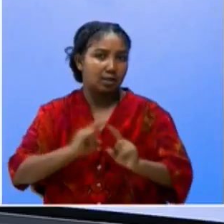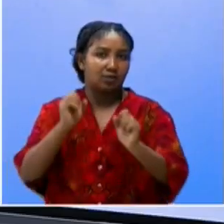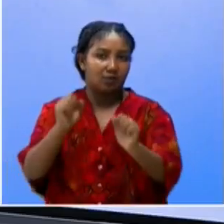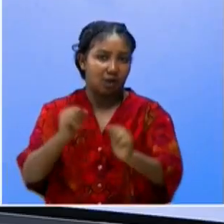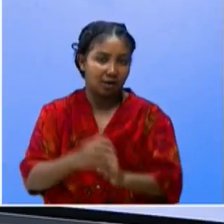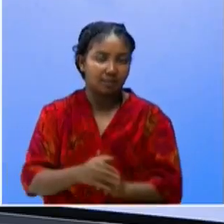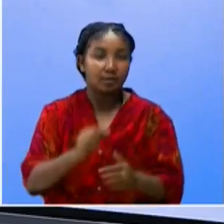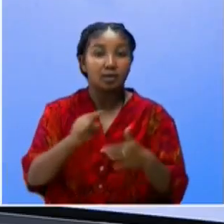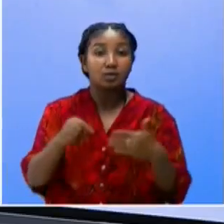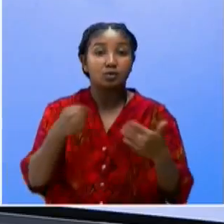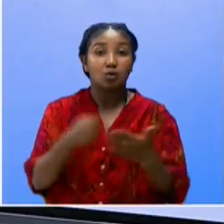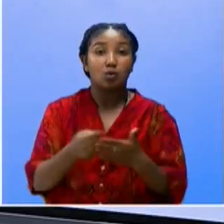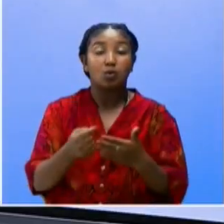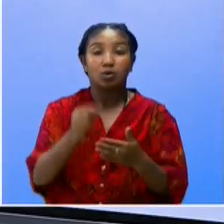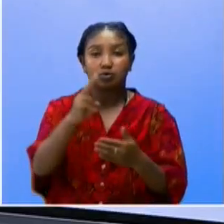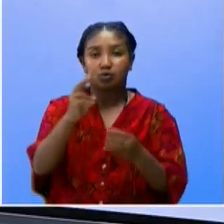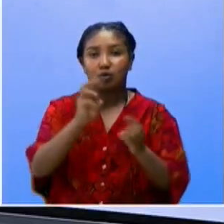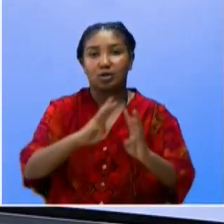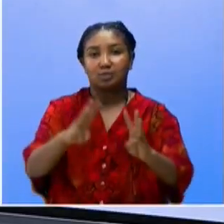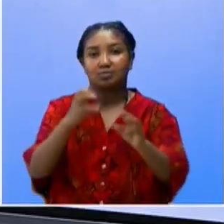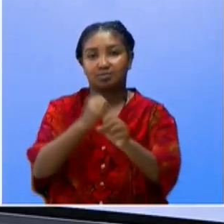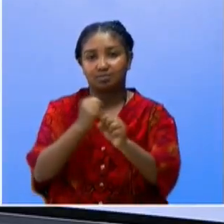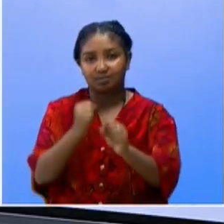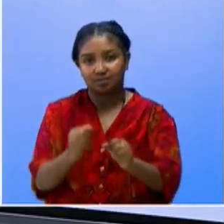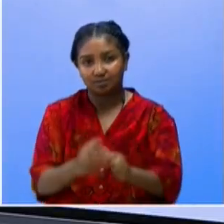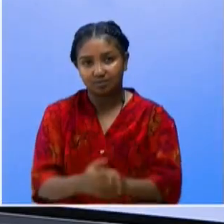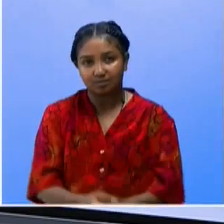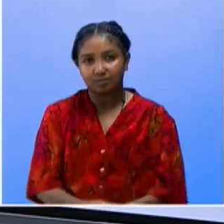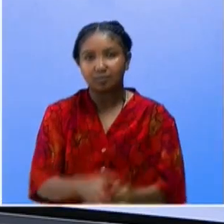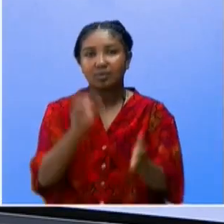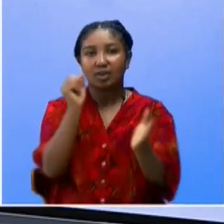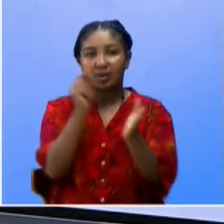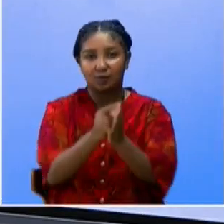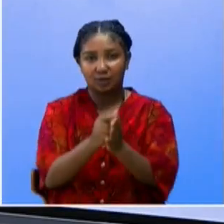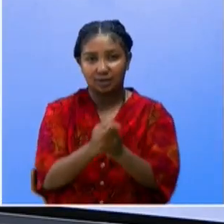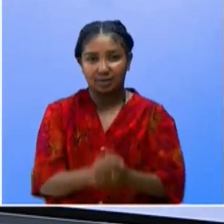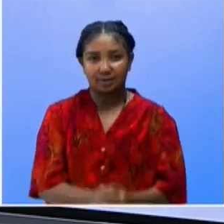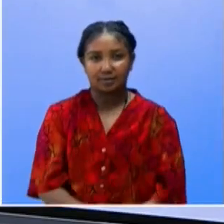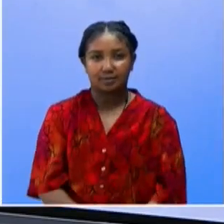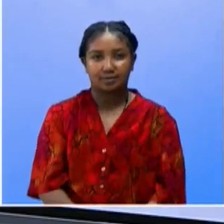object. So we can do in two ways. For example here,